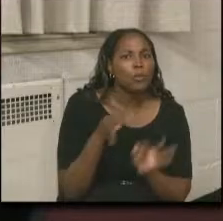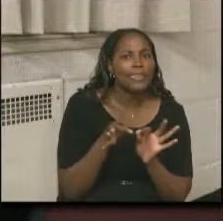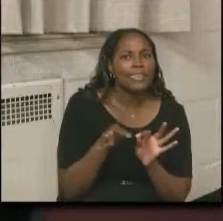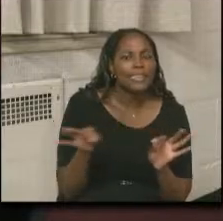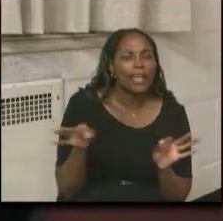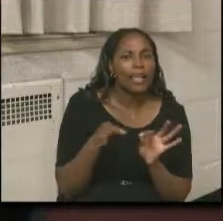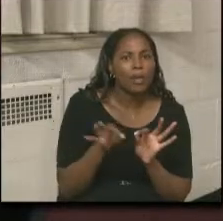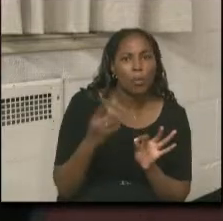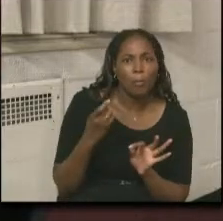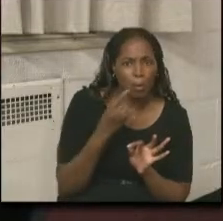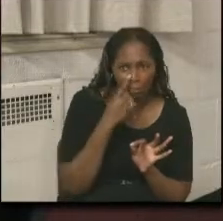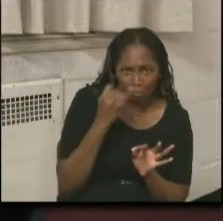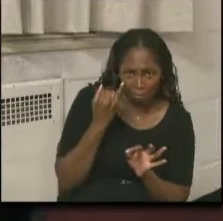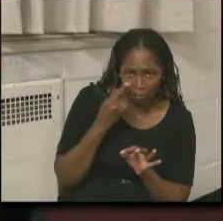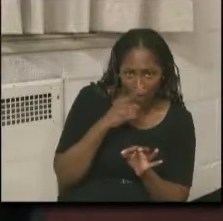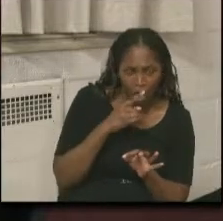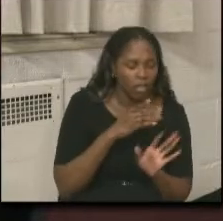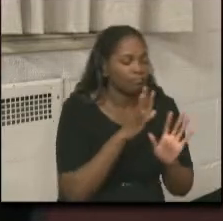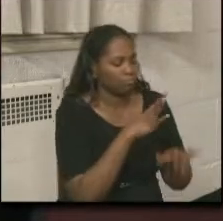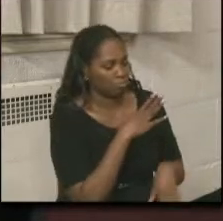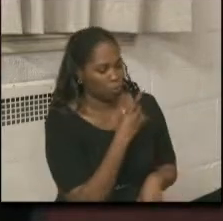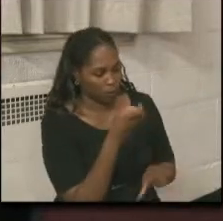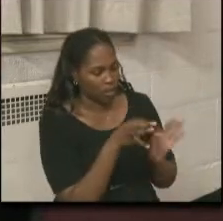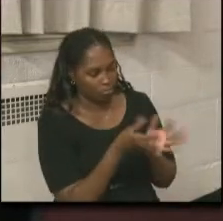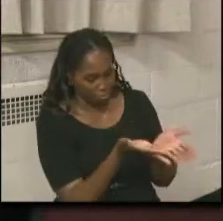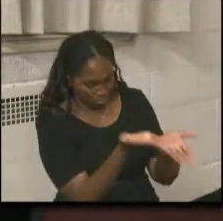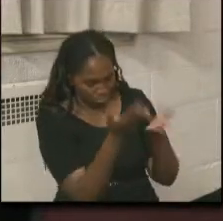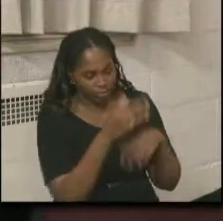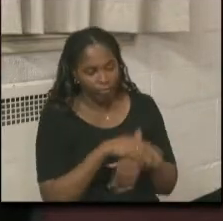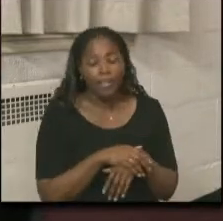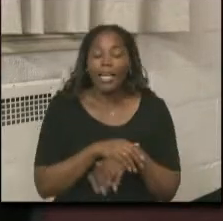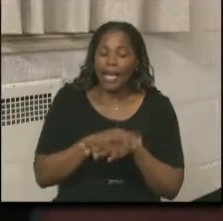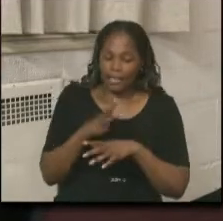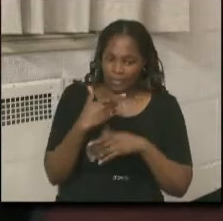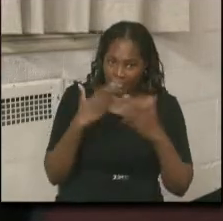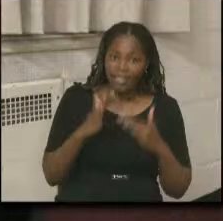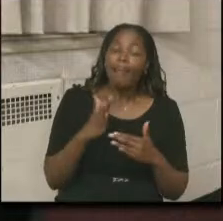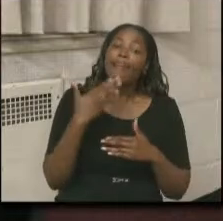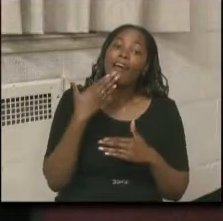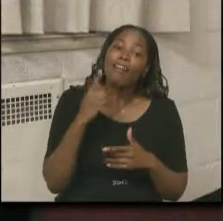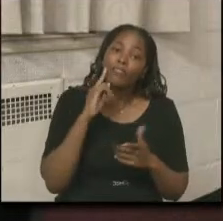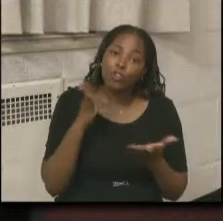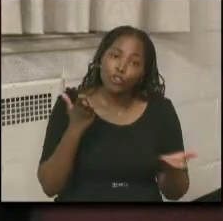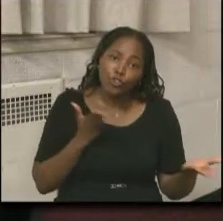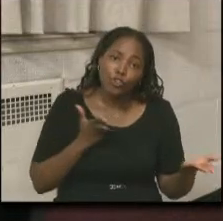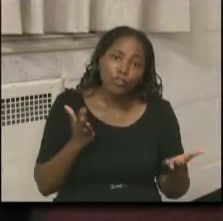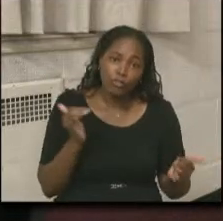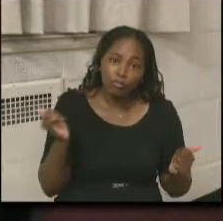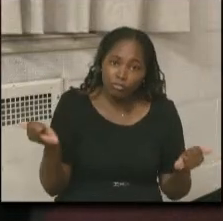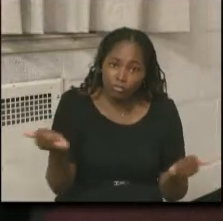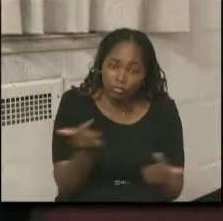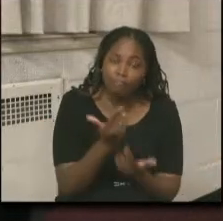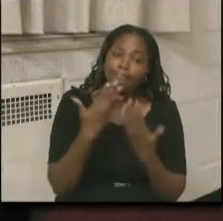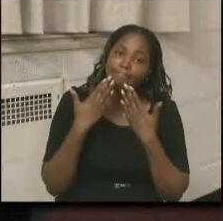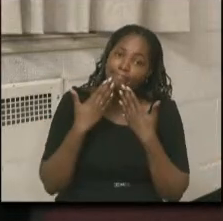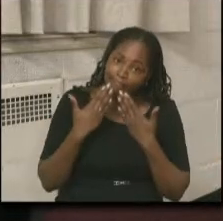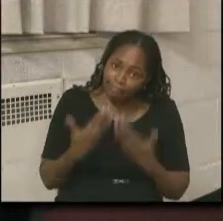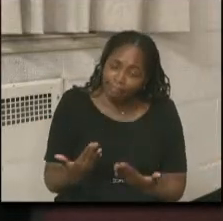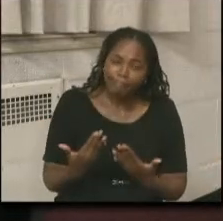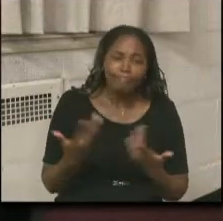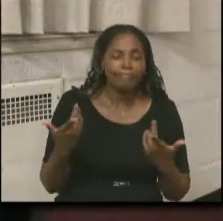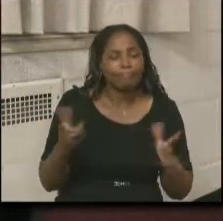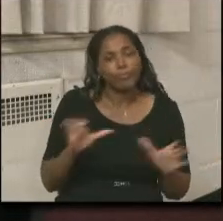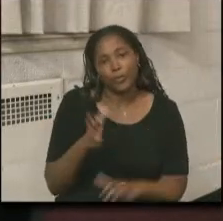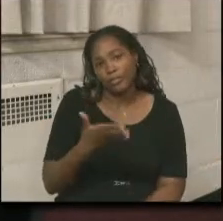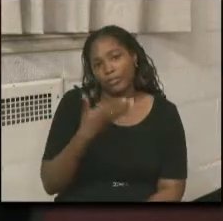fine. Thank you to your service. Thank you to all of you for your service, for giving your best, and especially